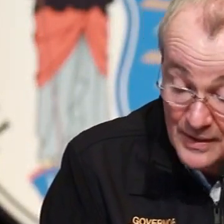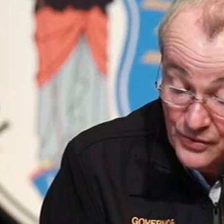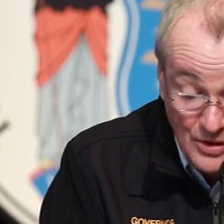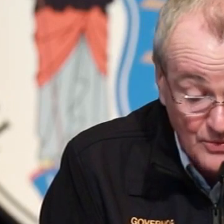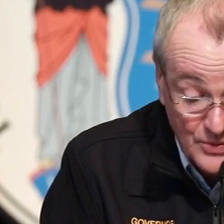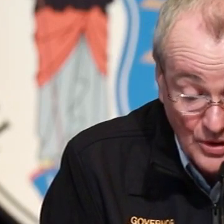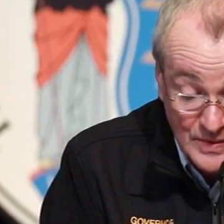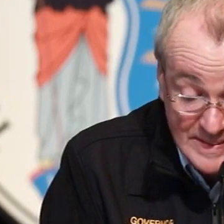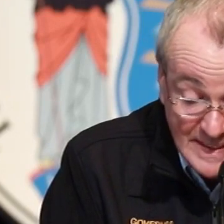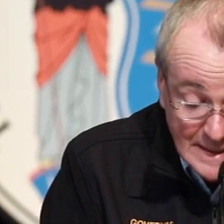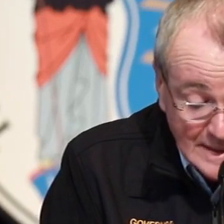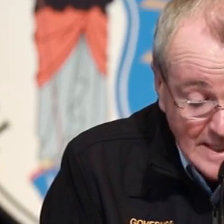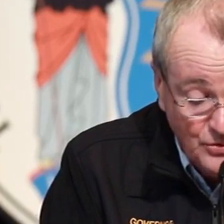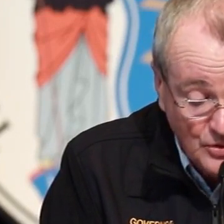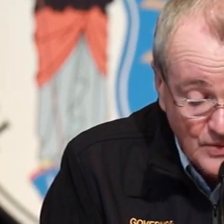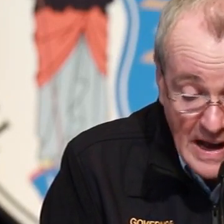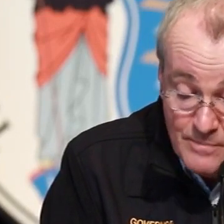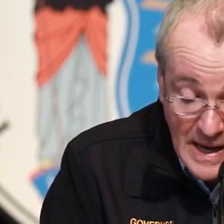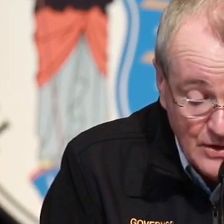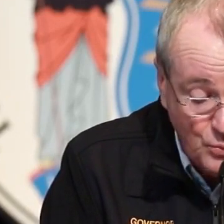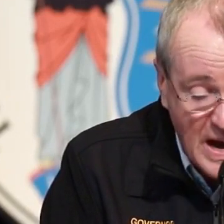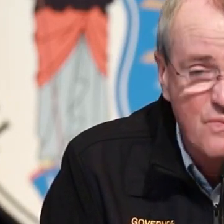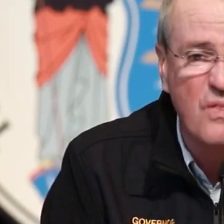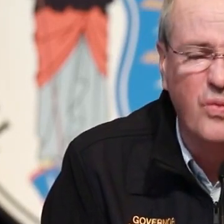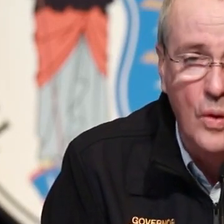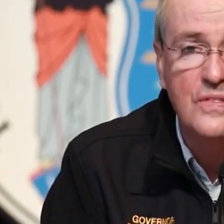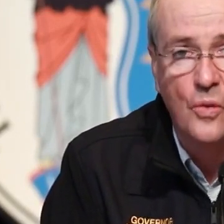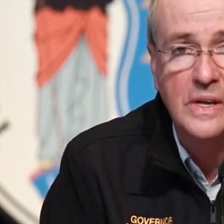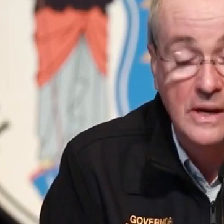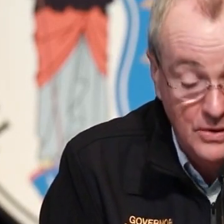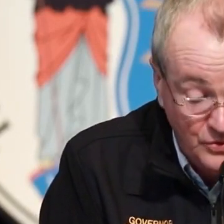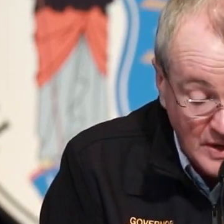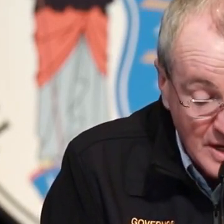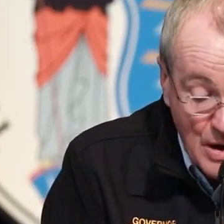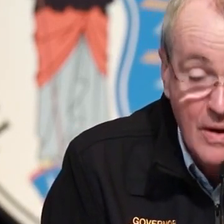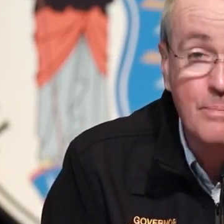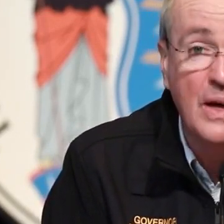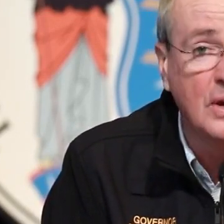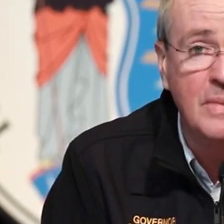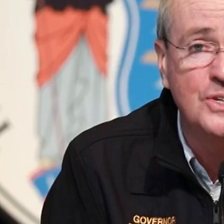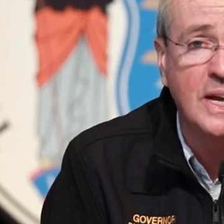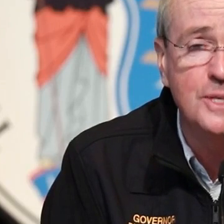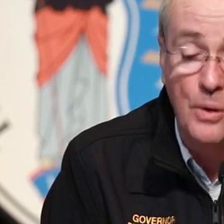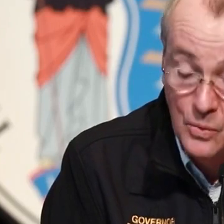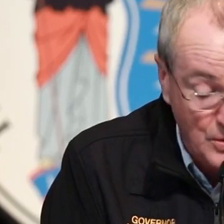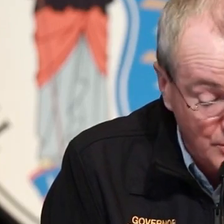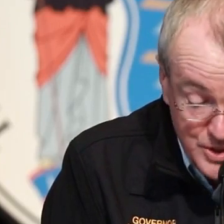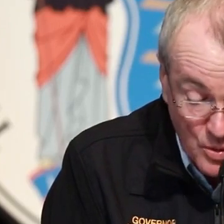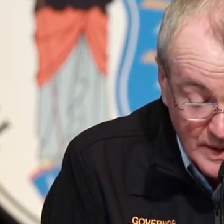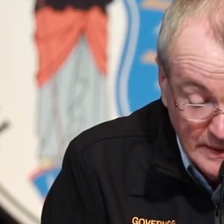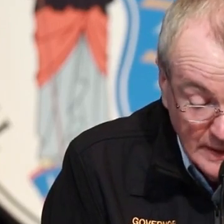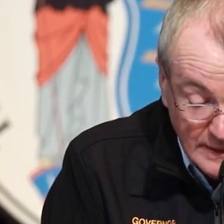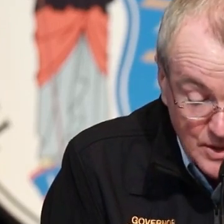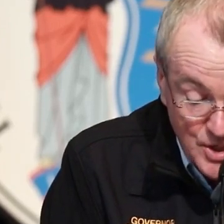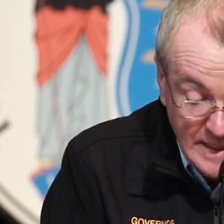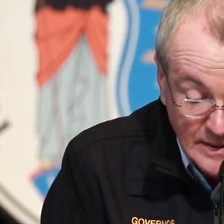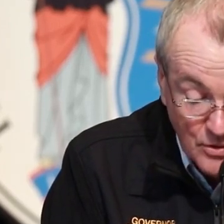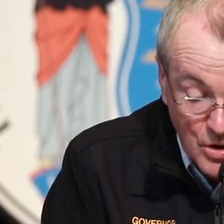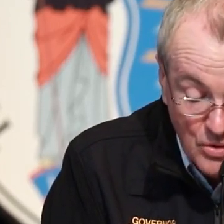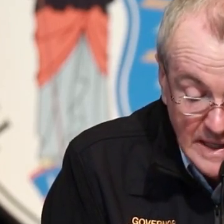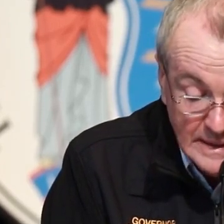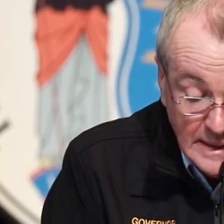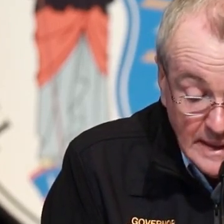12. What a servant. He is survived by his wife of 44 years, Mary Beth. I mentioned I spoke with her this morning, a